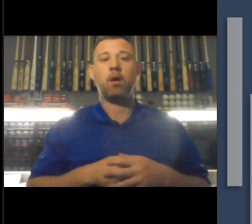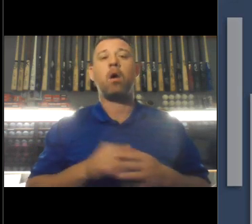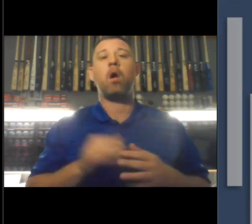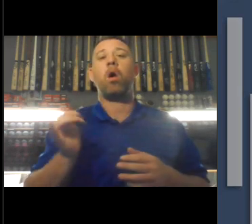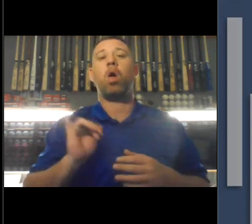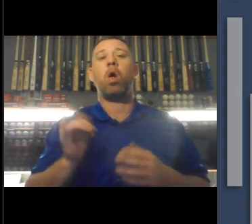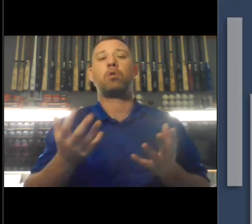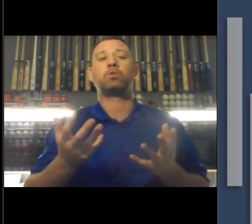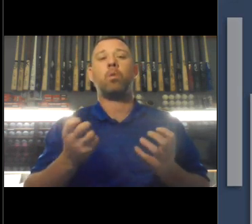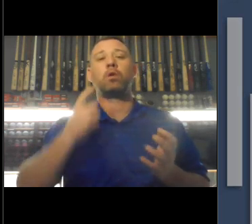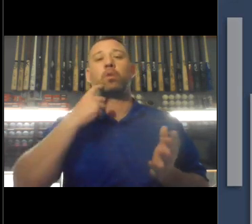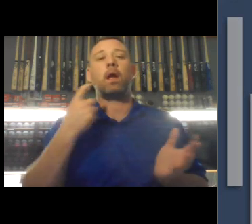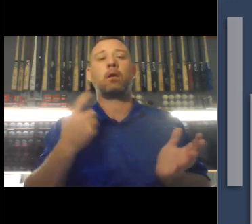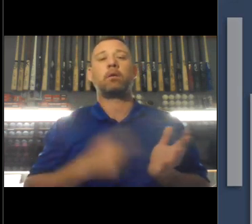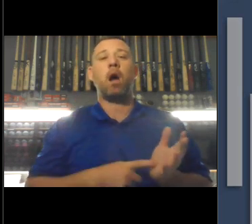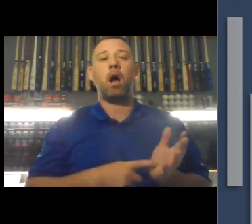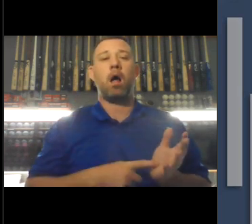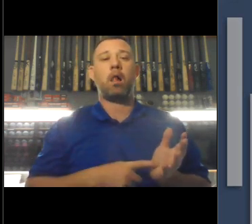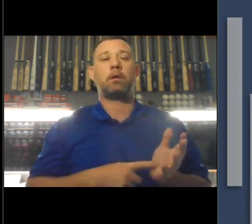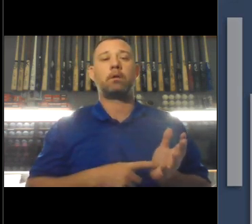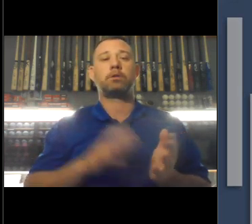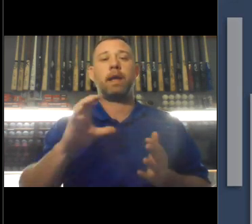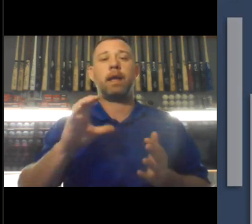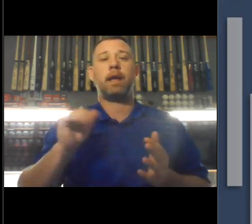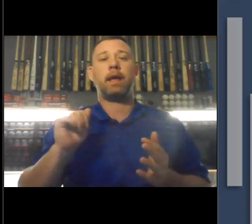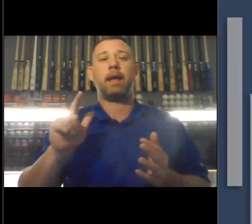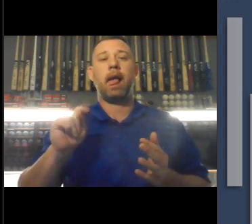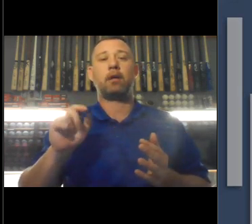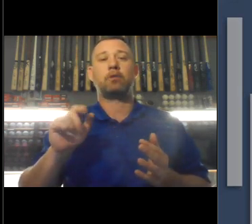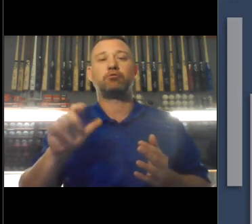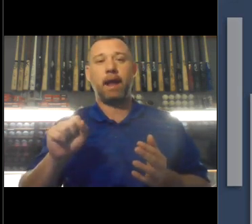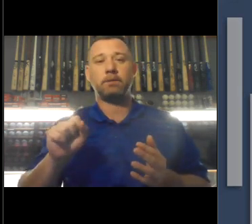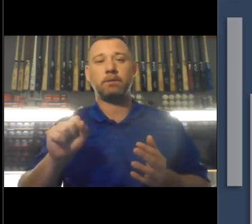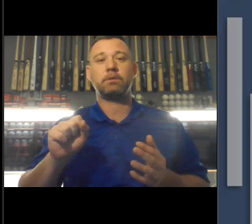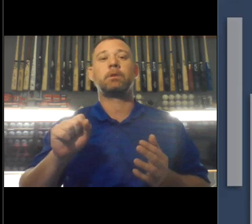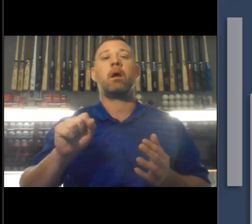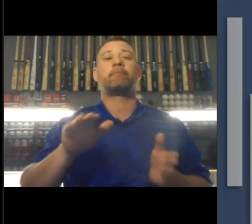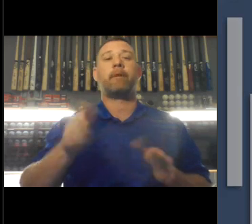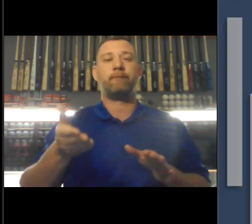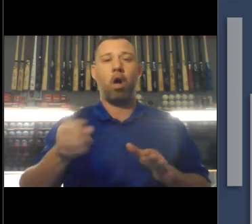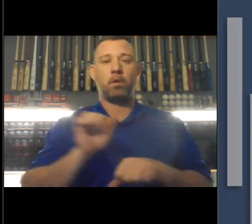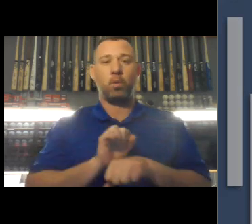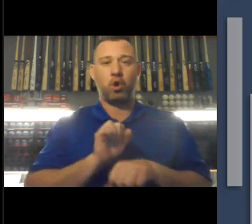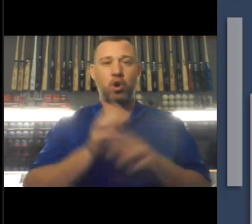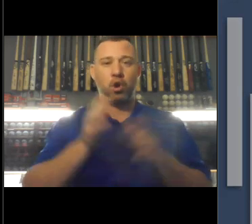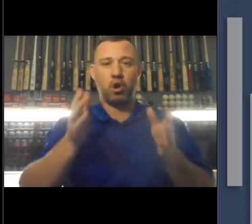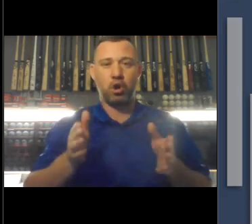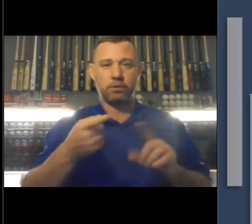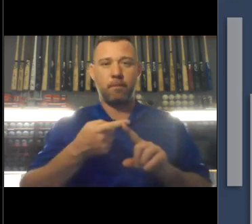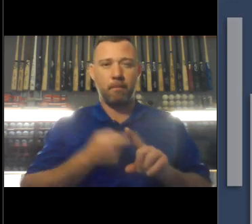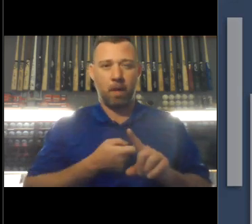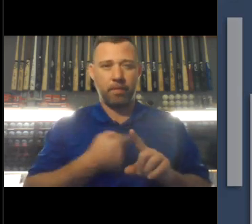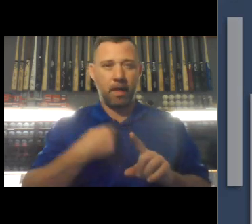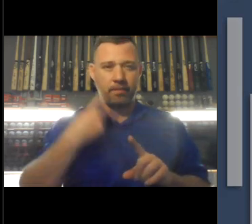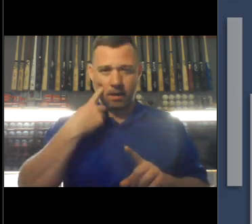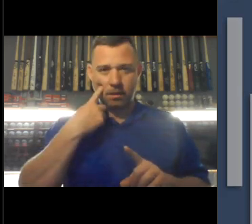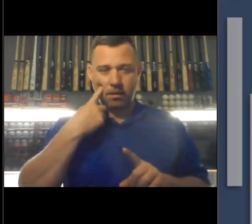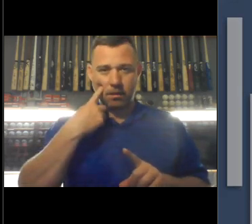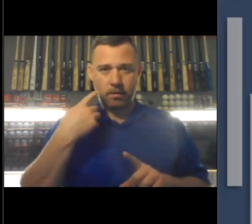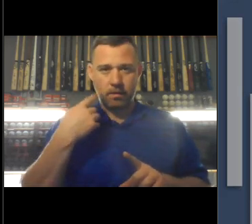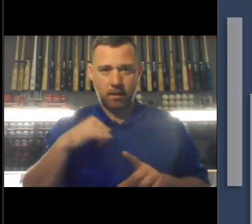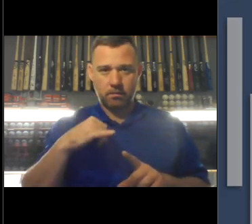wanted to acknowledge the Caltrans fallen workers month, I think it was,